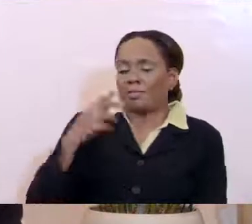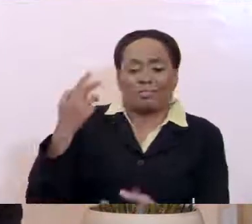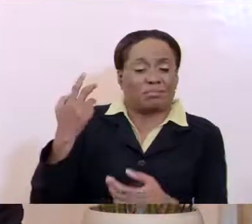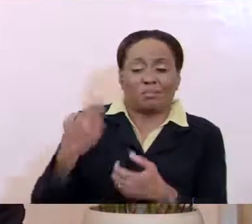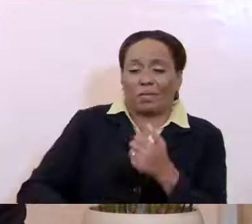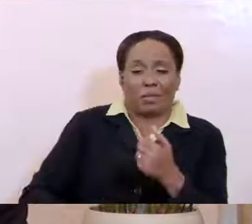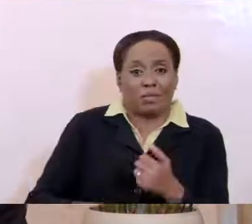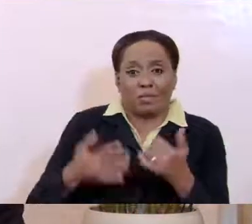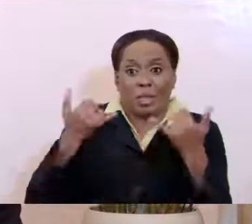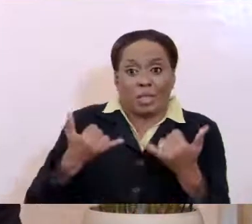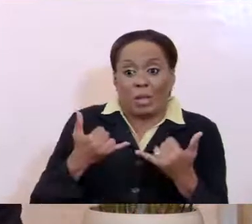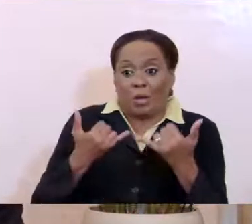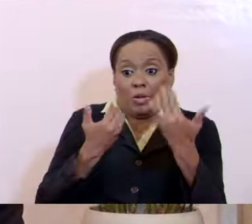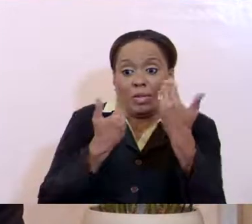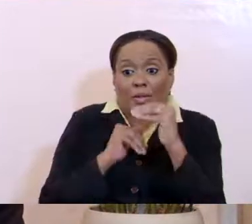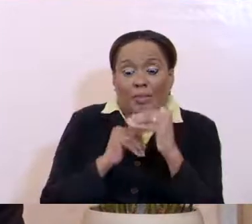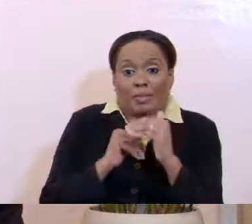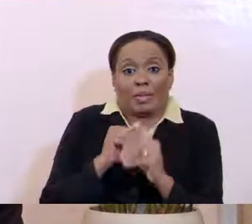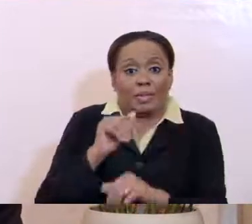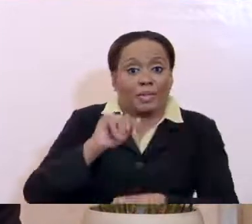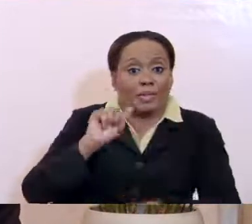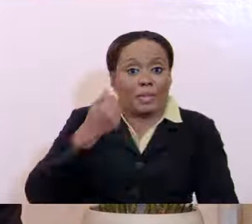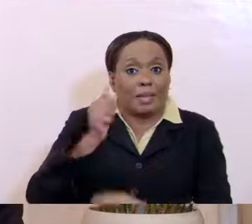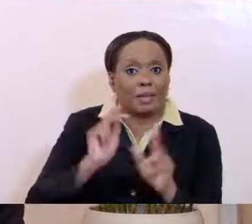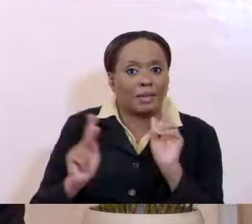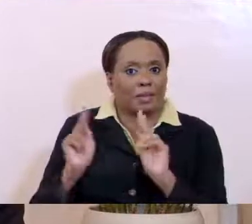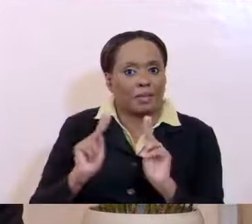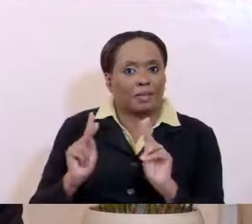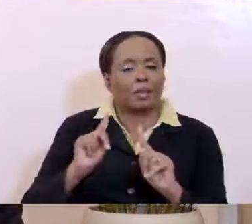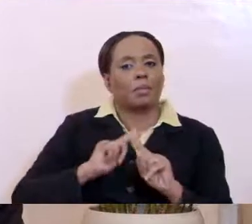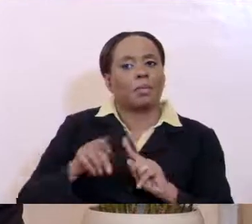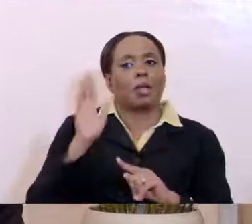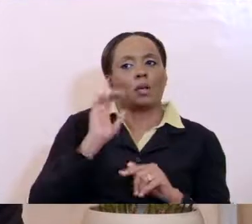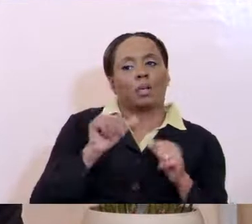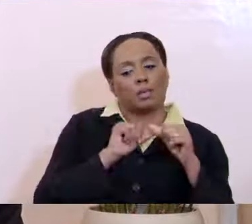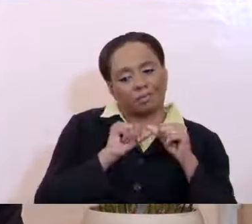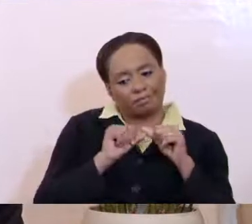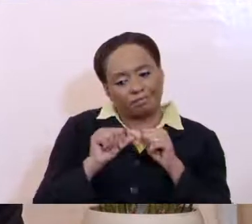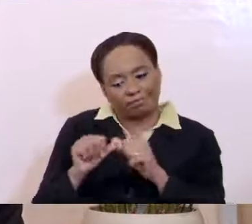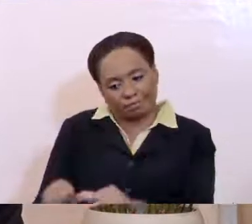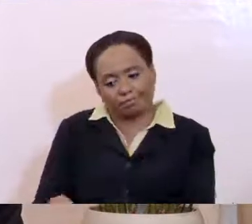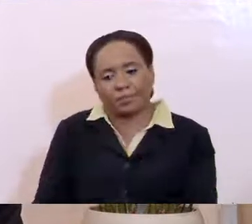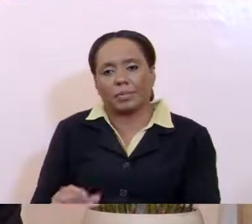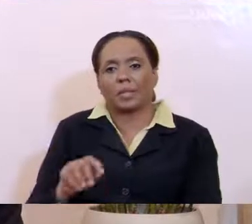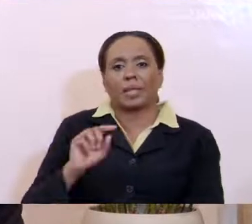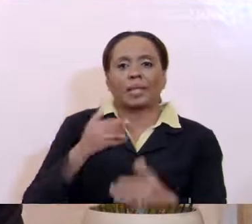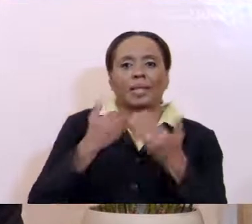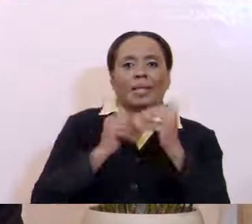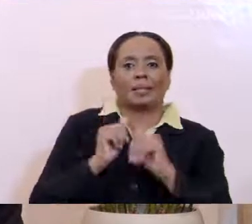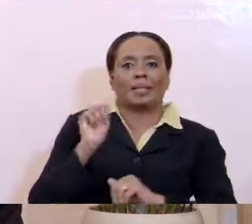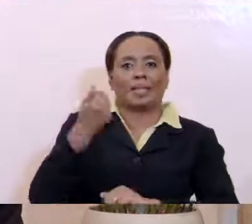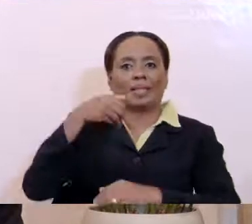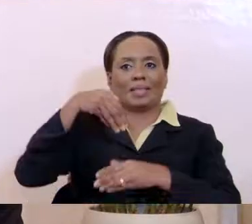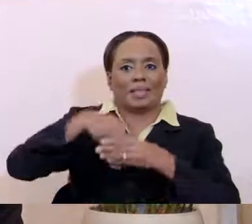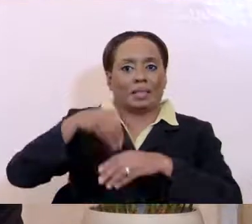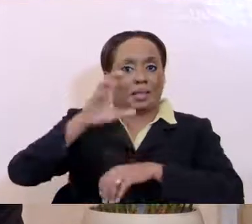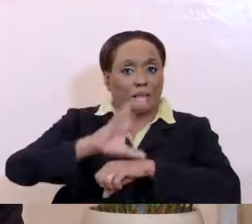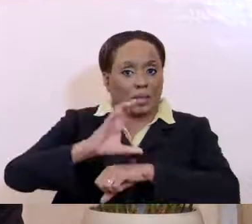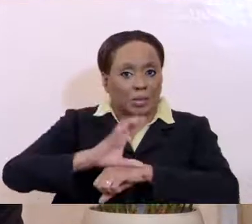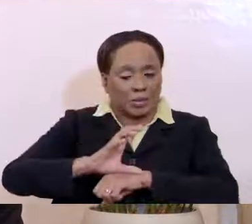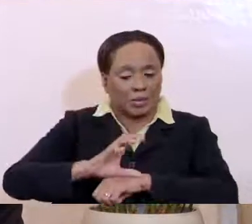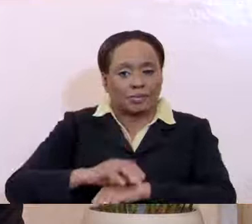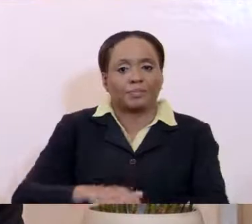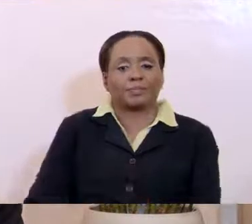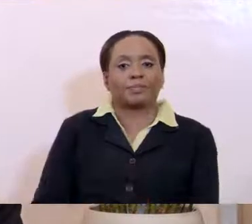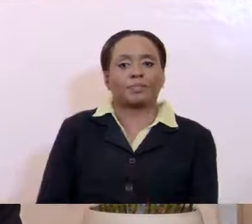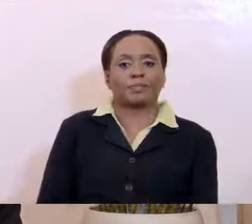The current restriction will continue into the next directive, and therefore in relation to